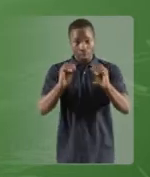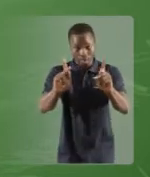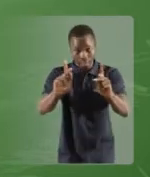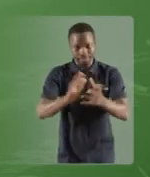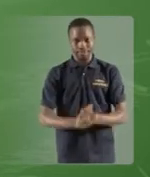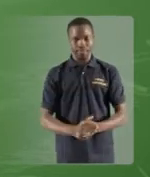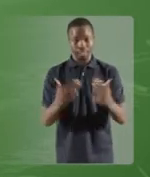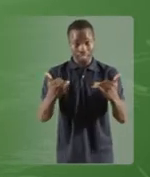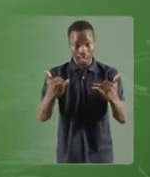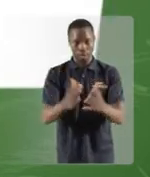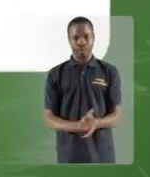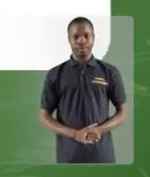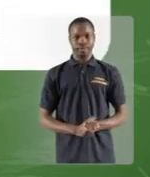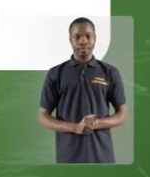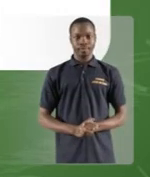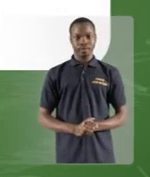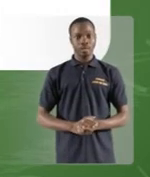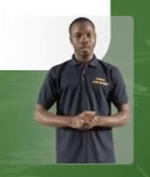Okay, now let's correct it.